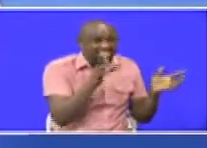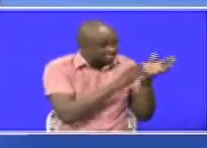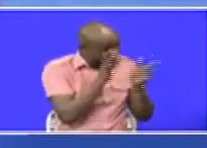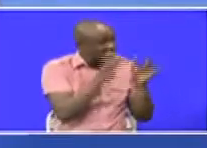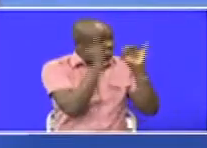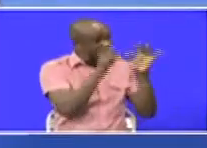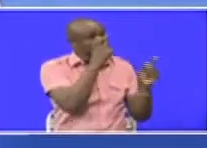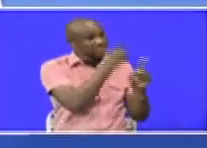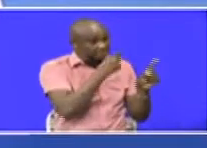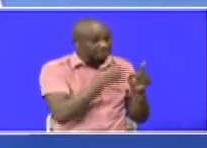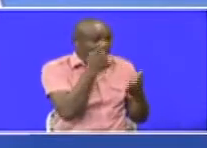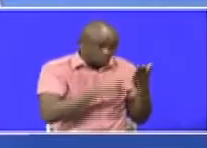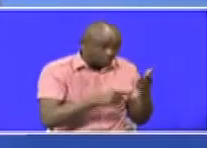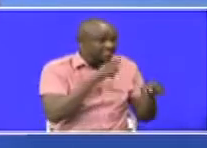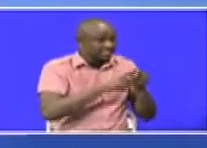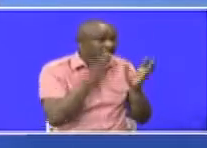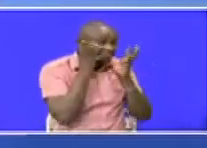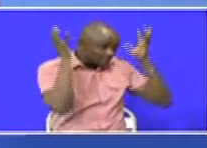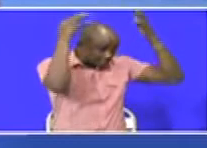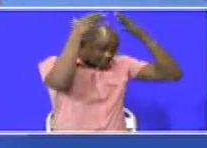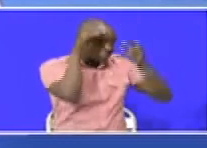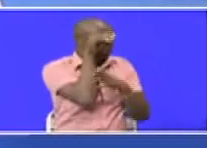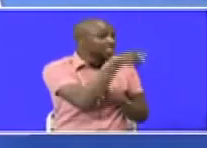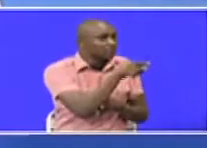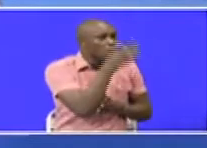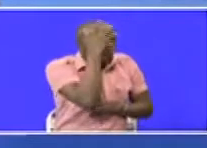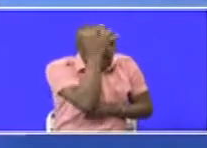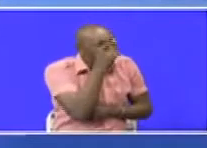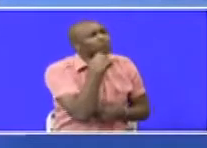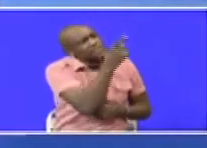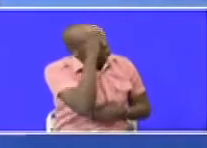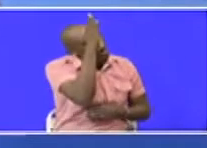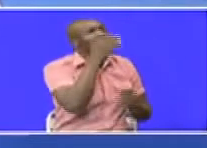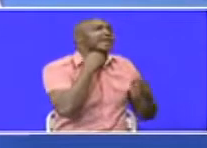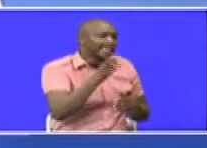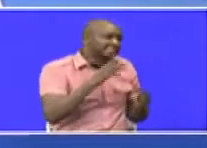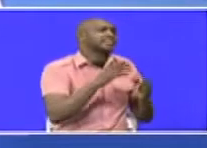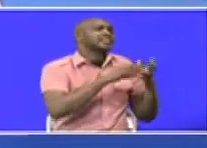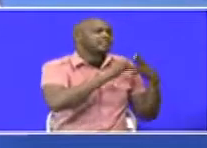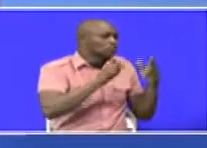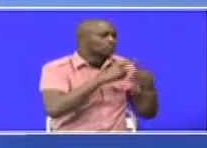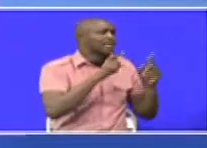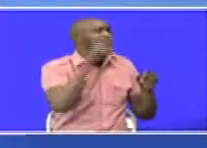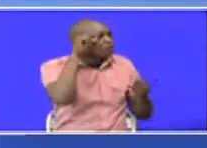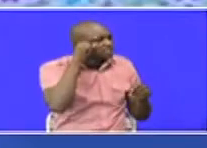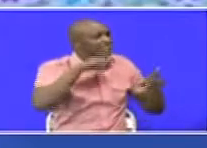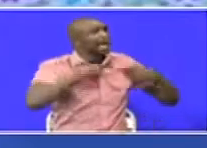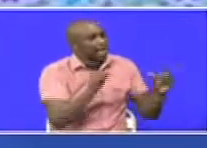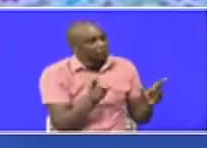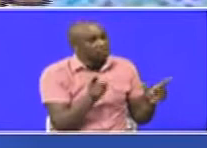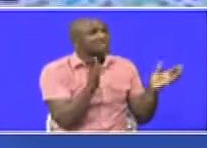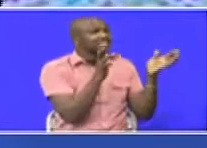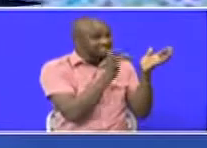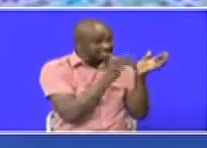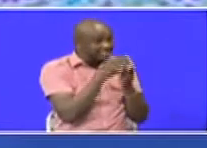New Testament was asked by the Pharisees, okay, so why are you saying God hates divorce, yet Moses allowed people to divorce? Jesus said it